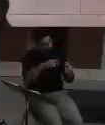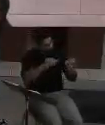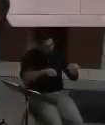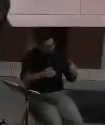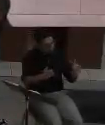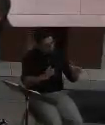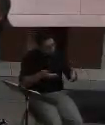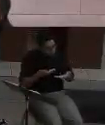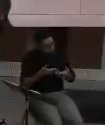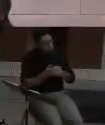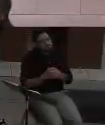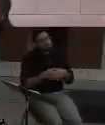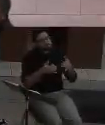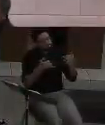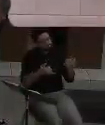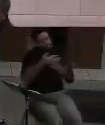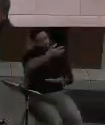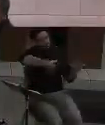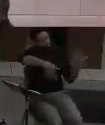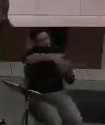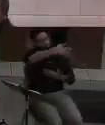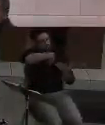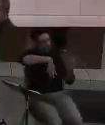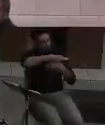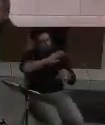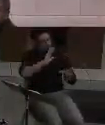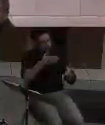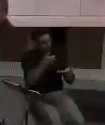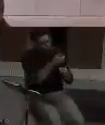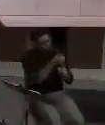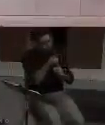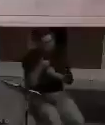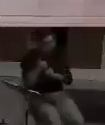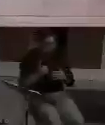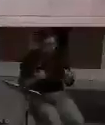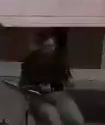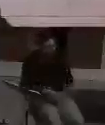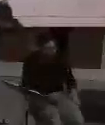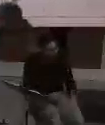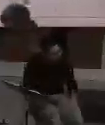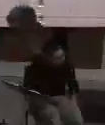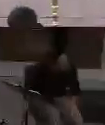invite you to rise, introduce yourself to someone you may not know as we continue in worship today.